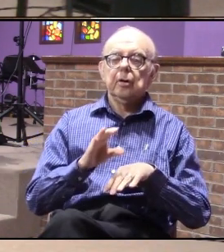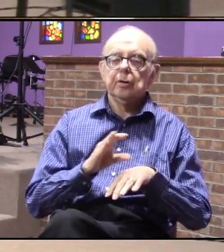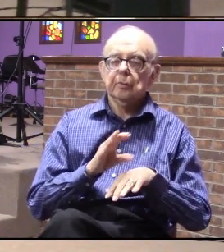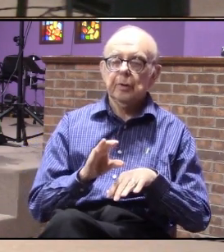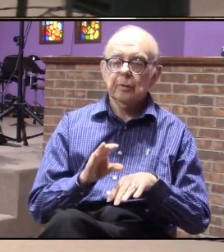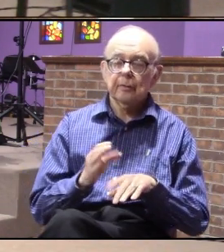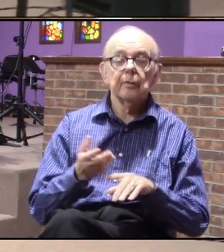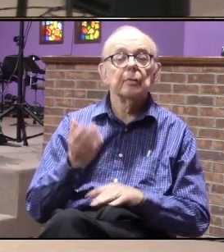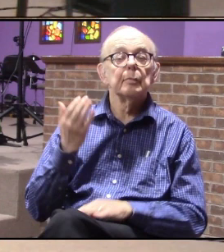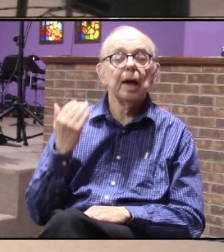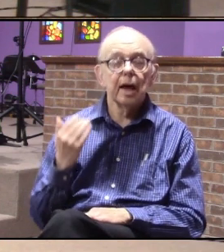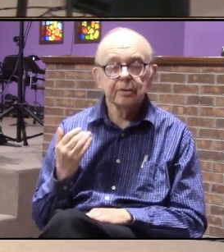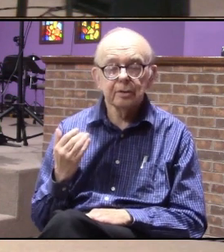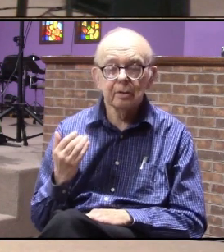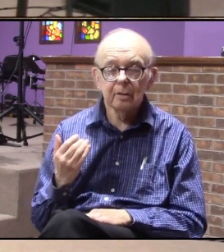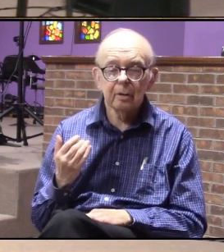computer.